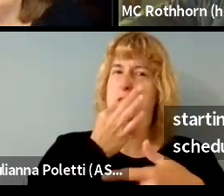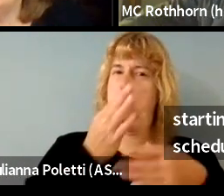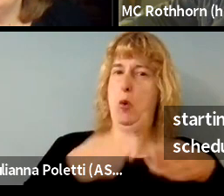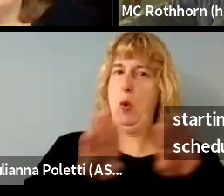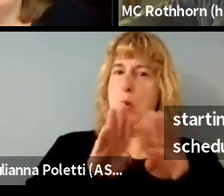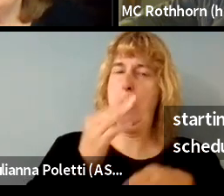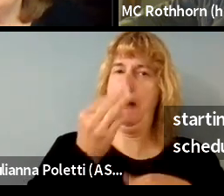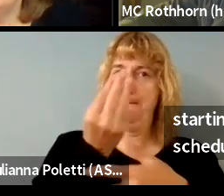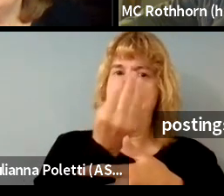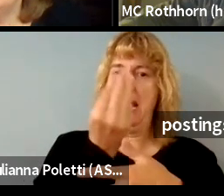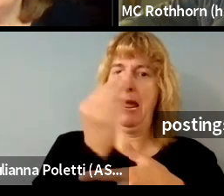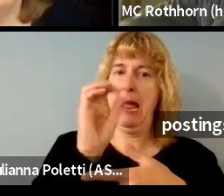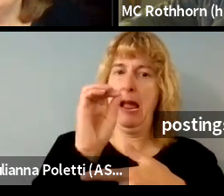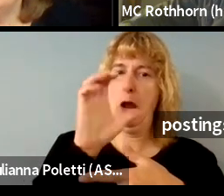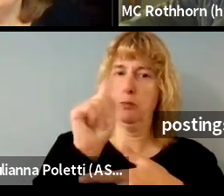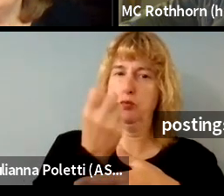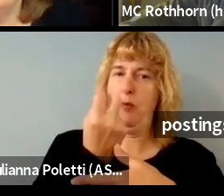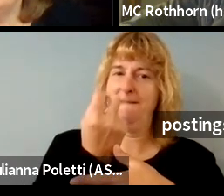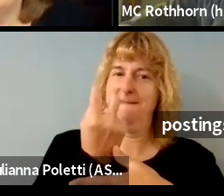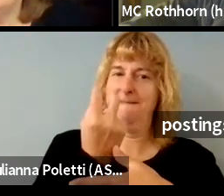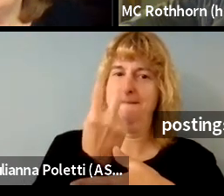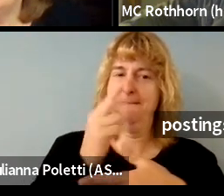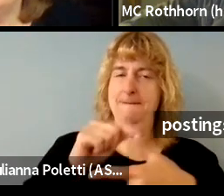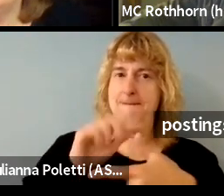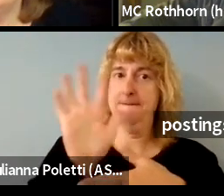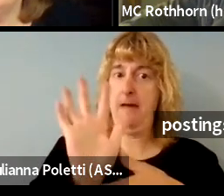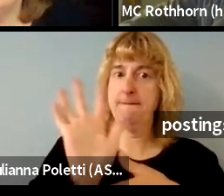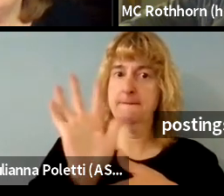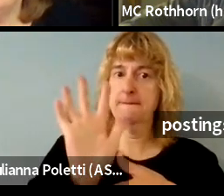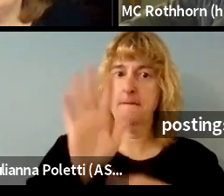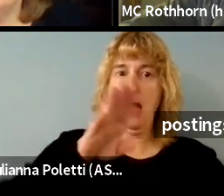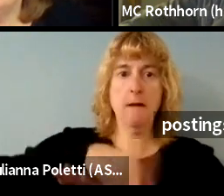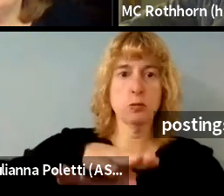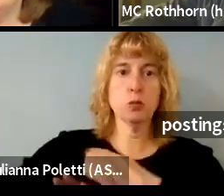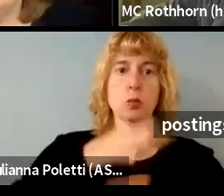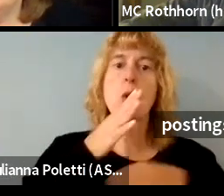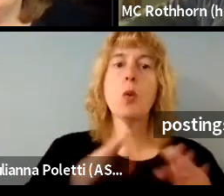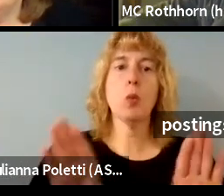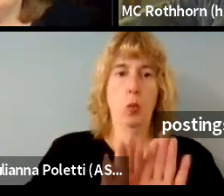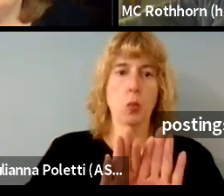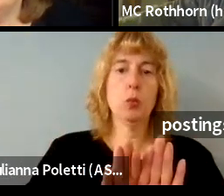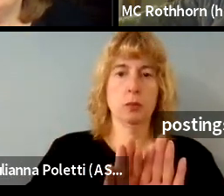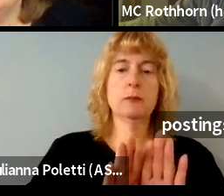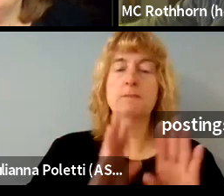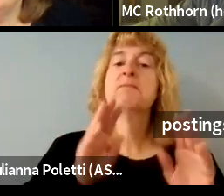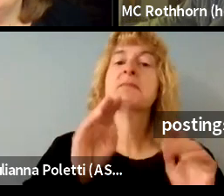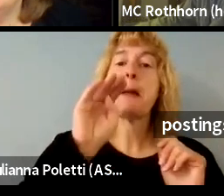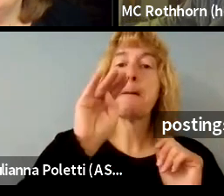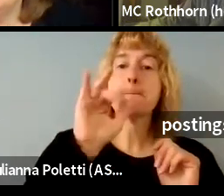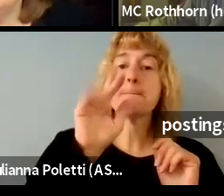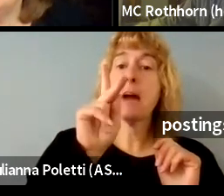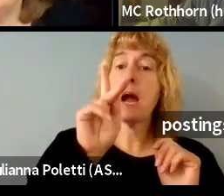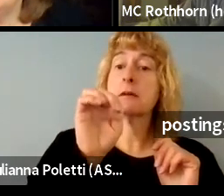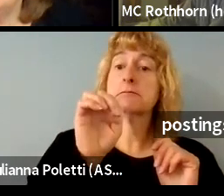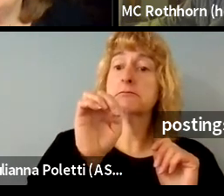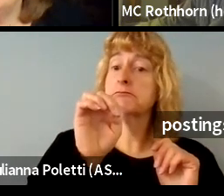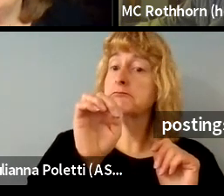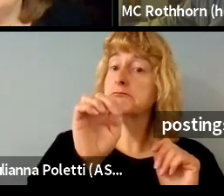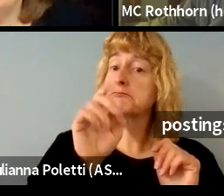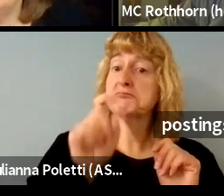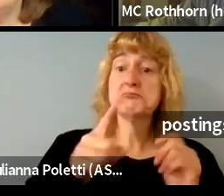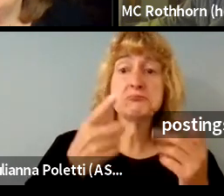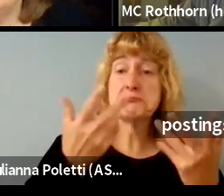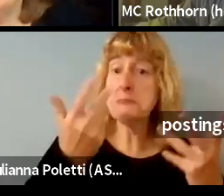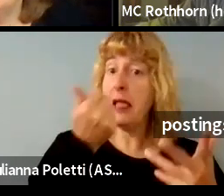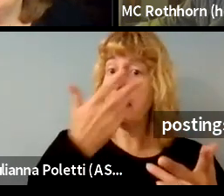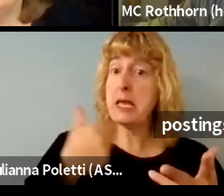Monday, October 12th at 5 p.m. So Mike, is there anything that